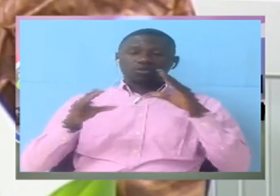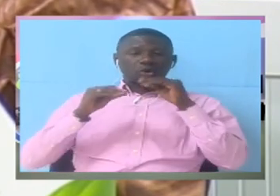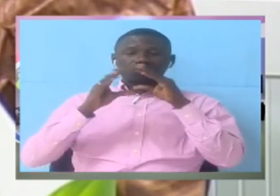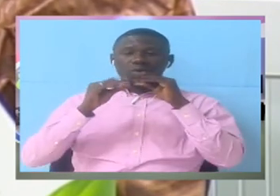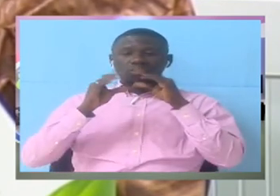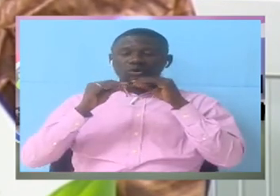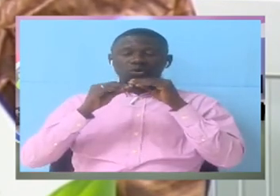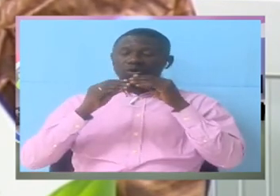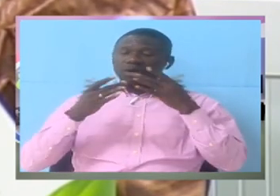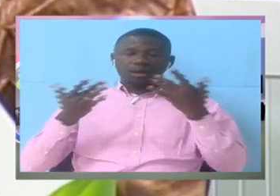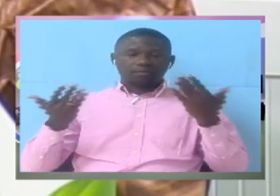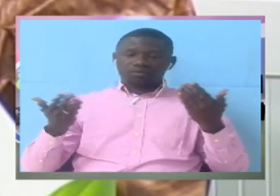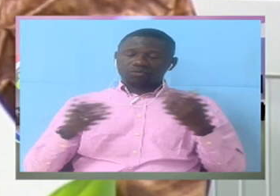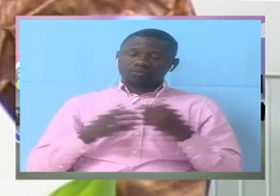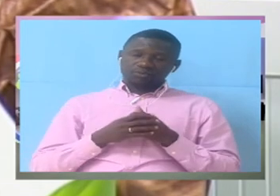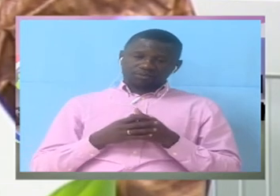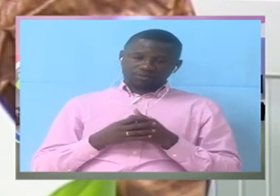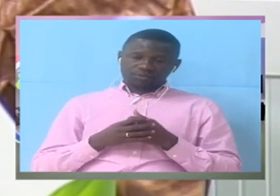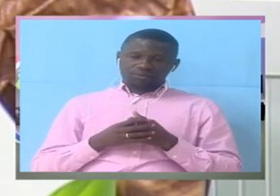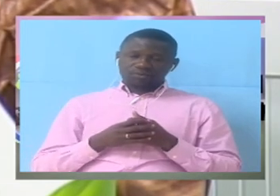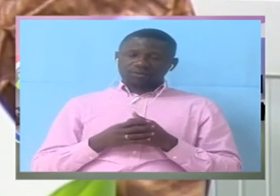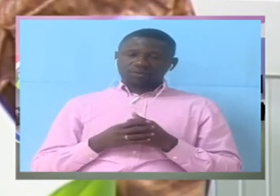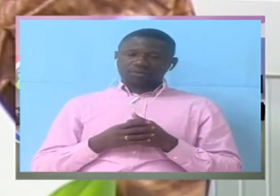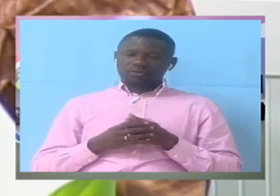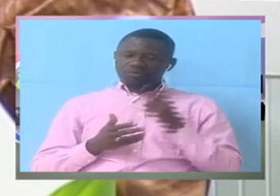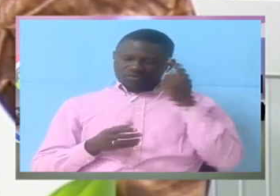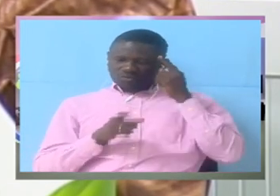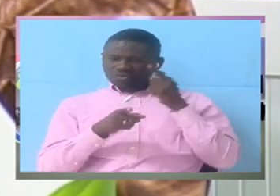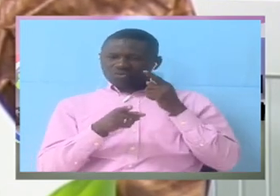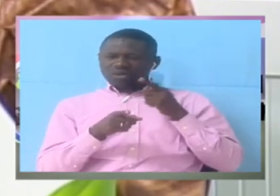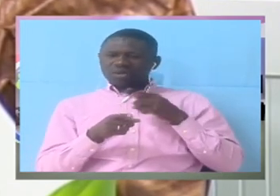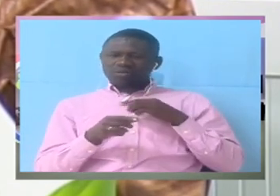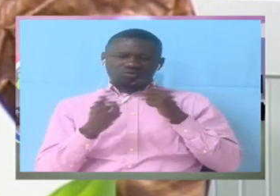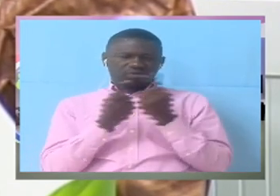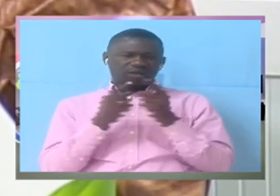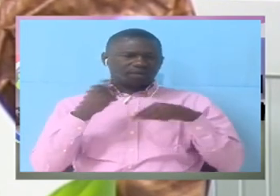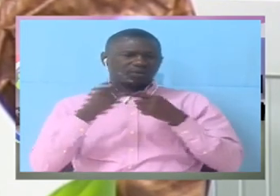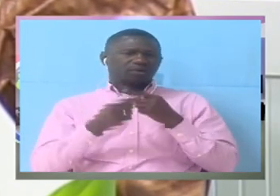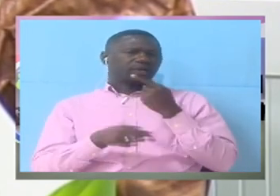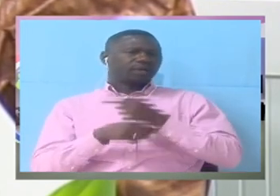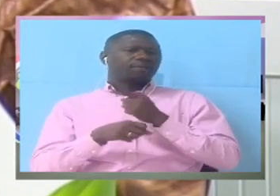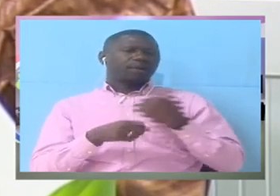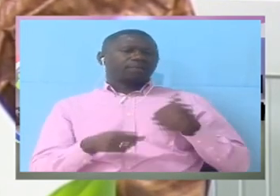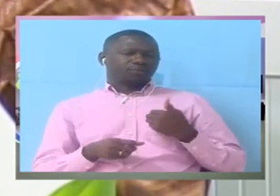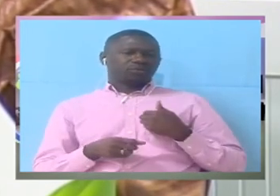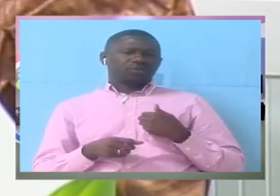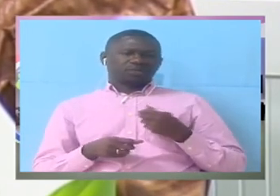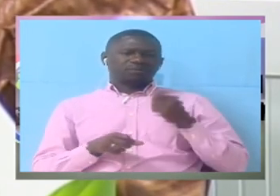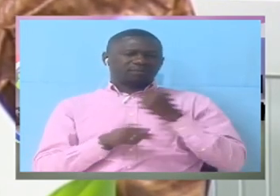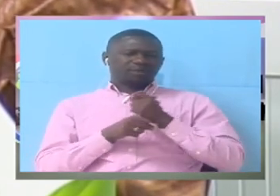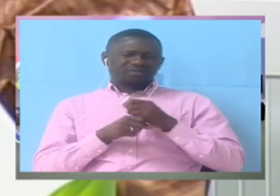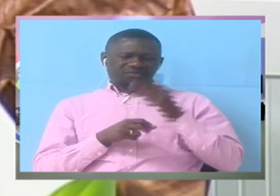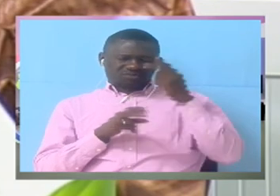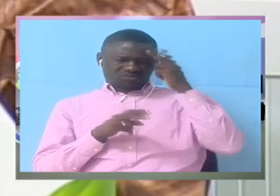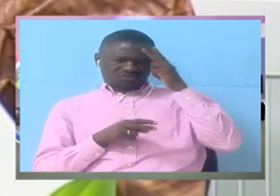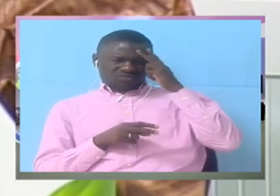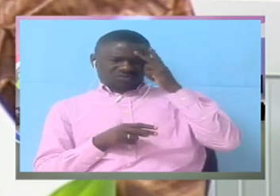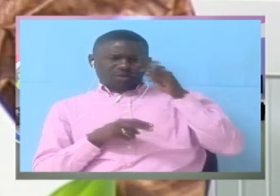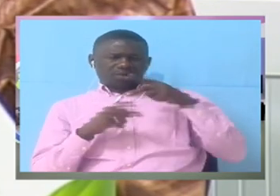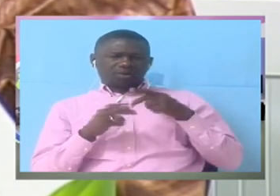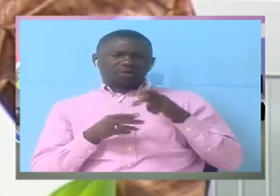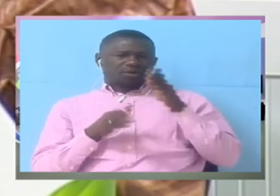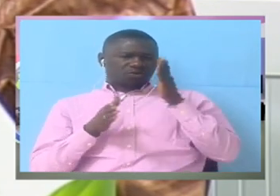lot of talk. You know, there's something about Gambians, and that is what is surprising